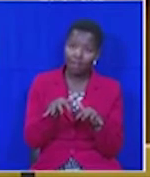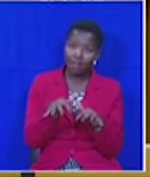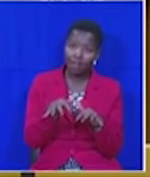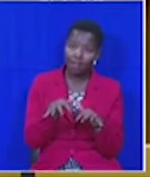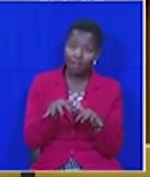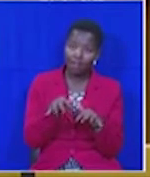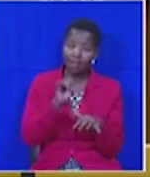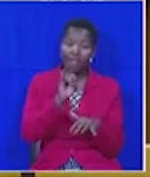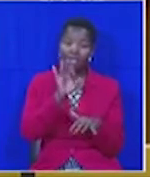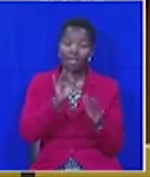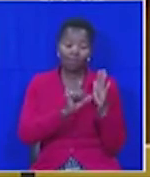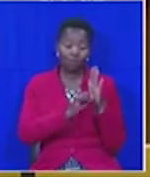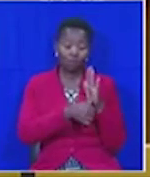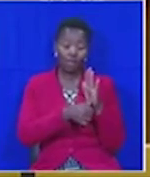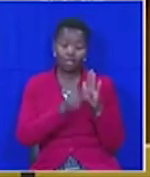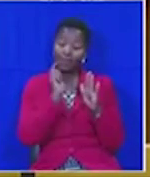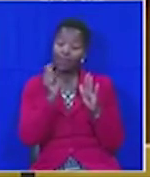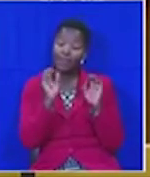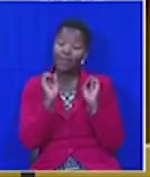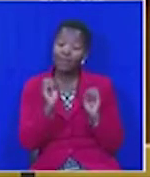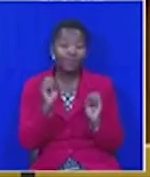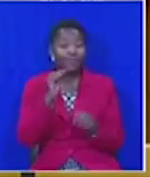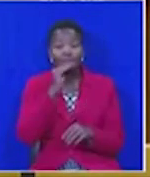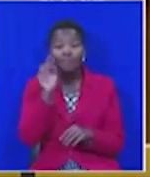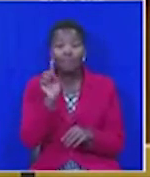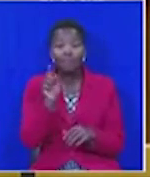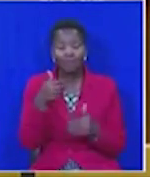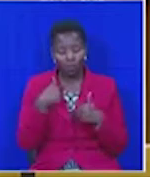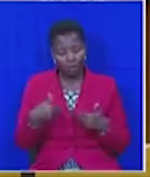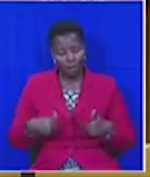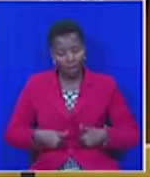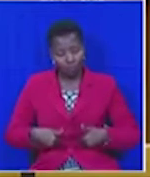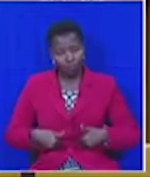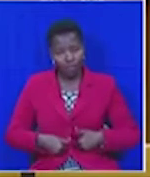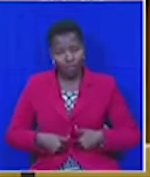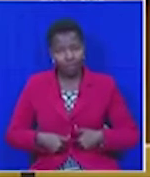if grants are not paid, we will not be able to